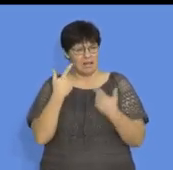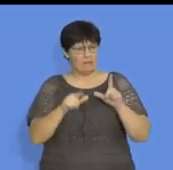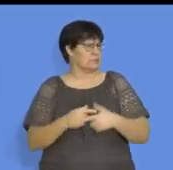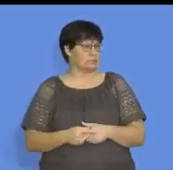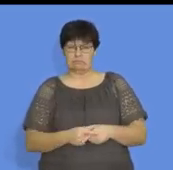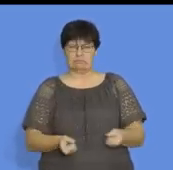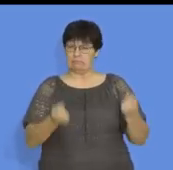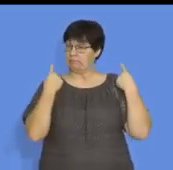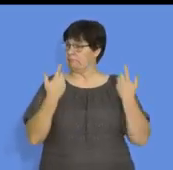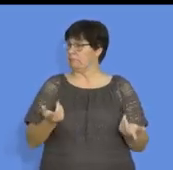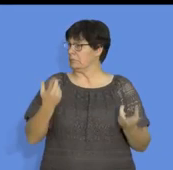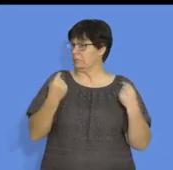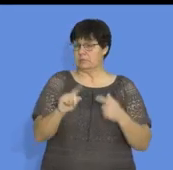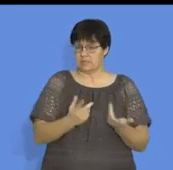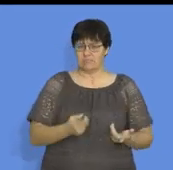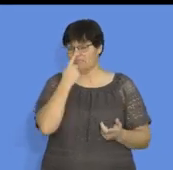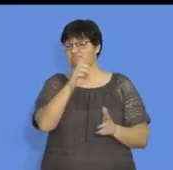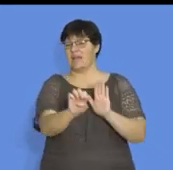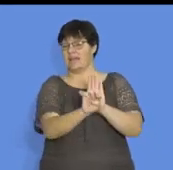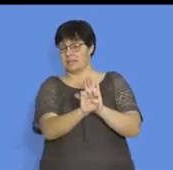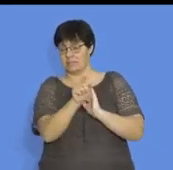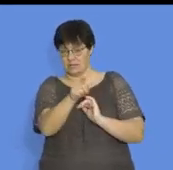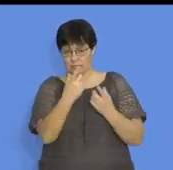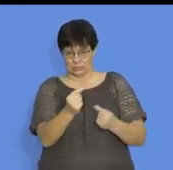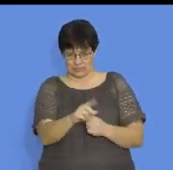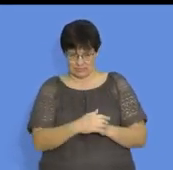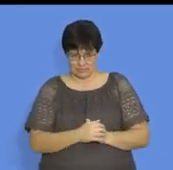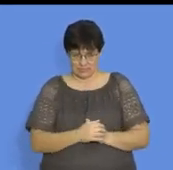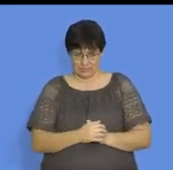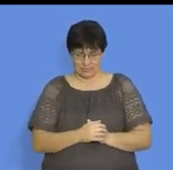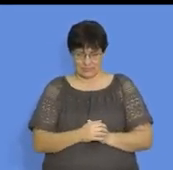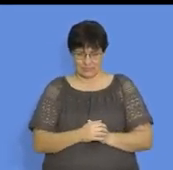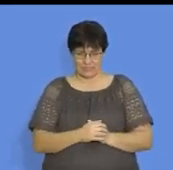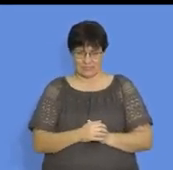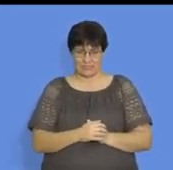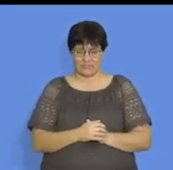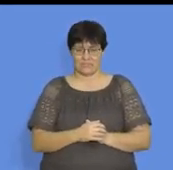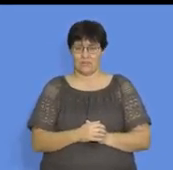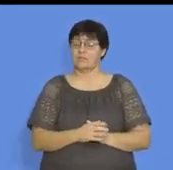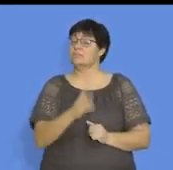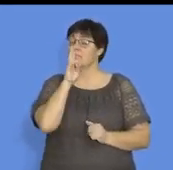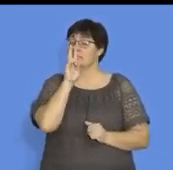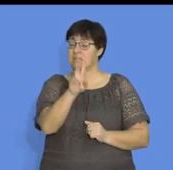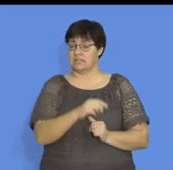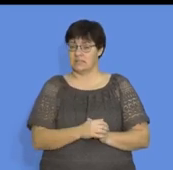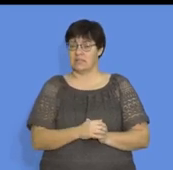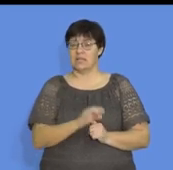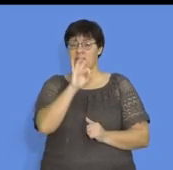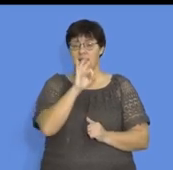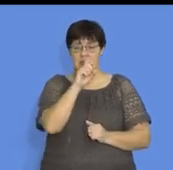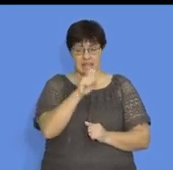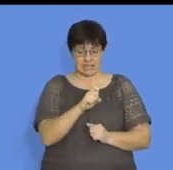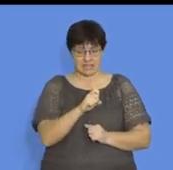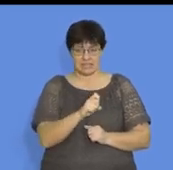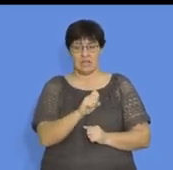just language, right? Let's look at a typical example of what we need to do. So you can already see